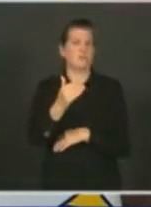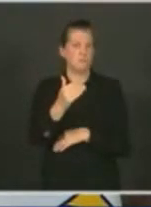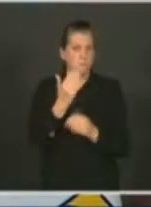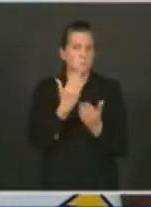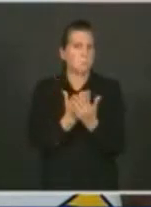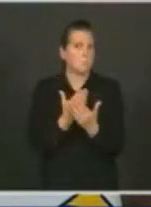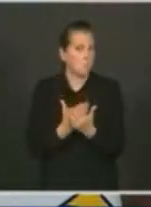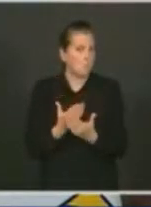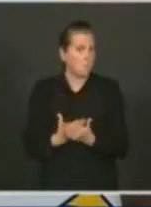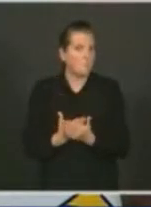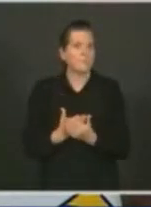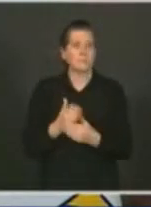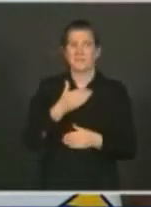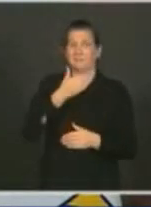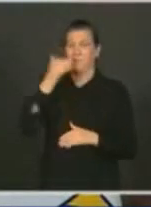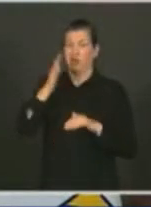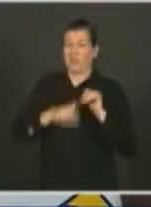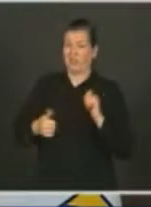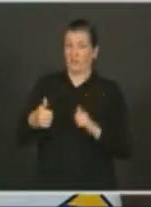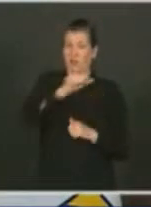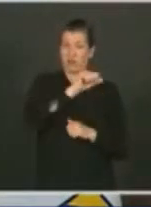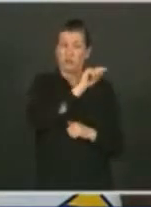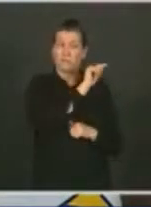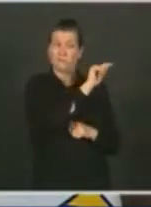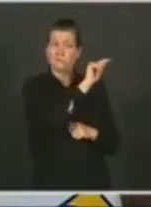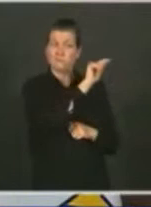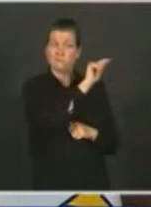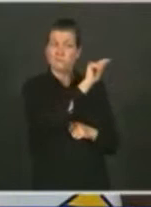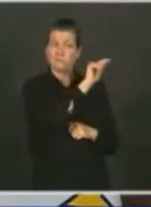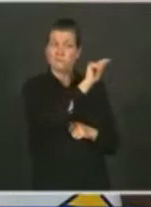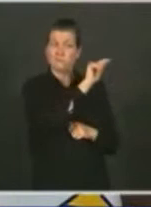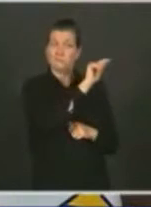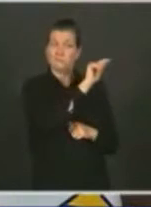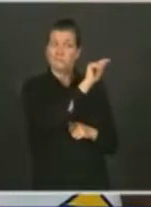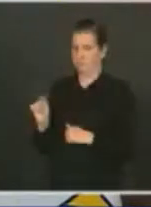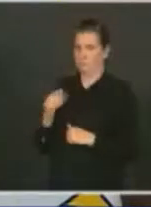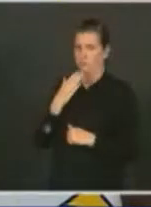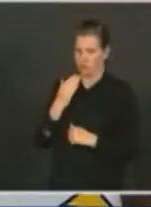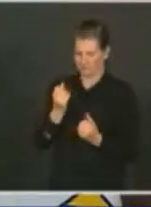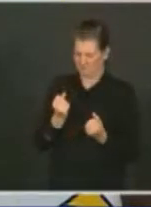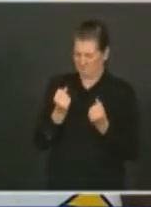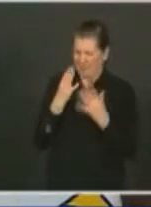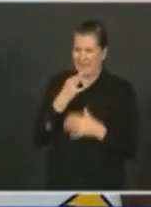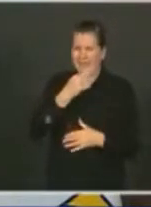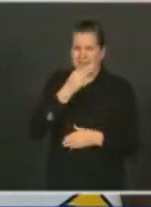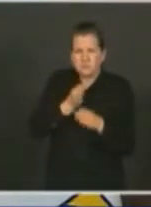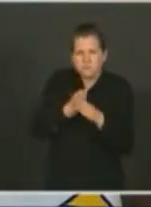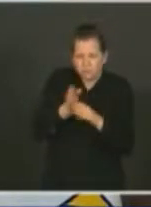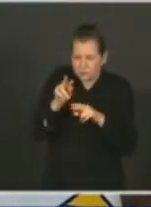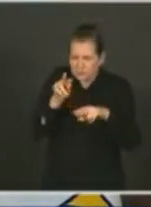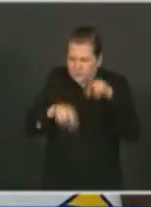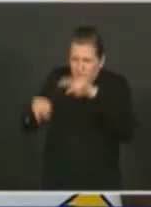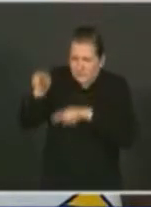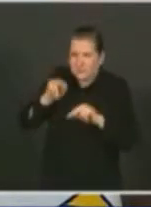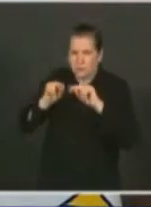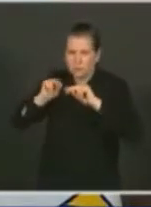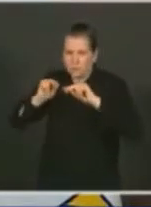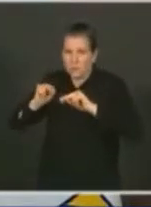much higher than anybody expected. A lot of experts would have been thrilled with 60 or